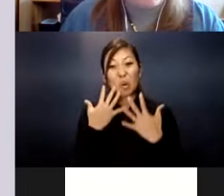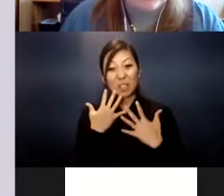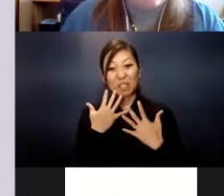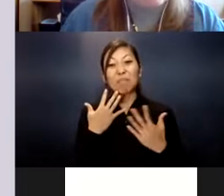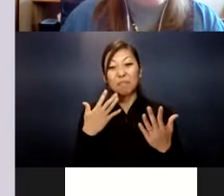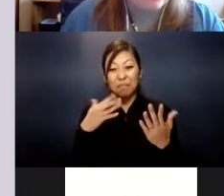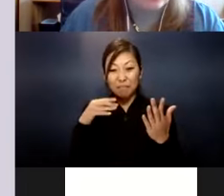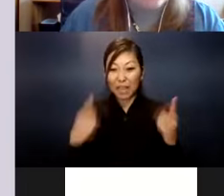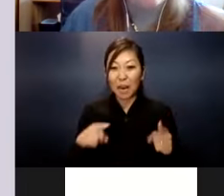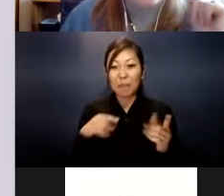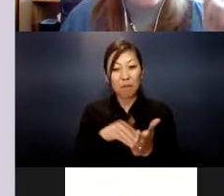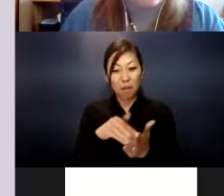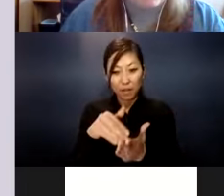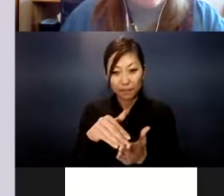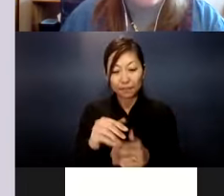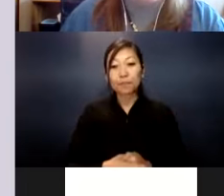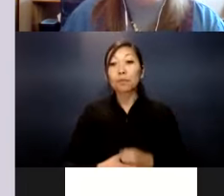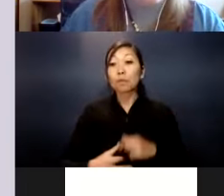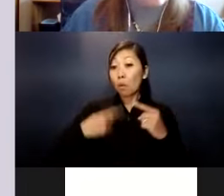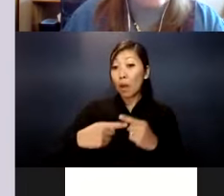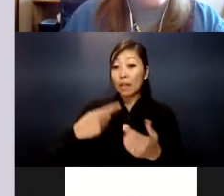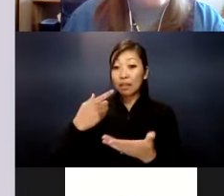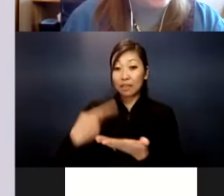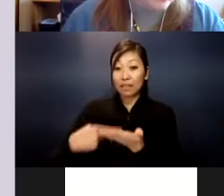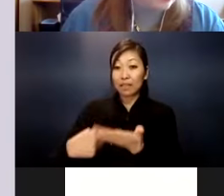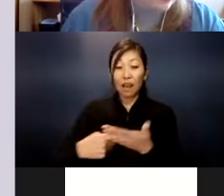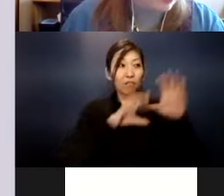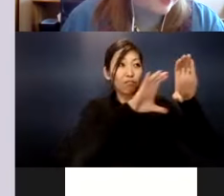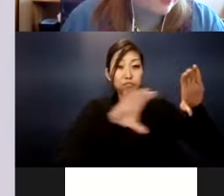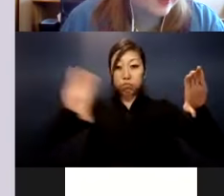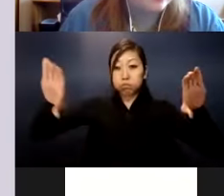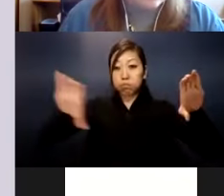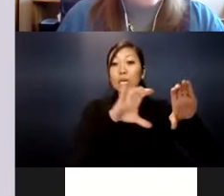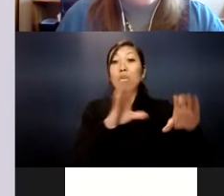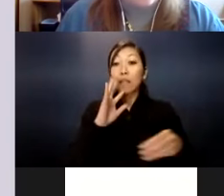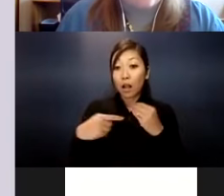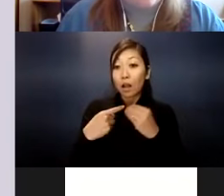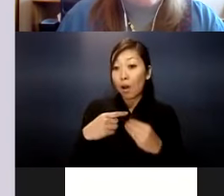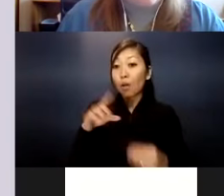relationship behavior spectrum with young people, that you specifically mention digital privacy,